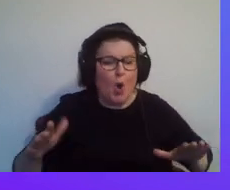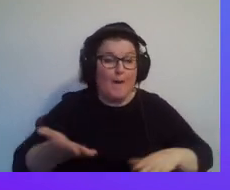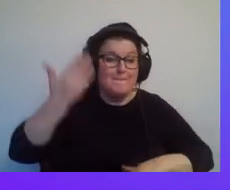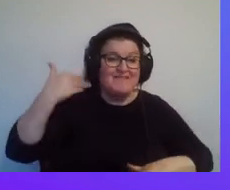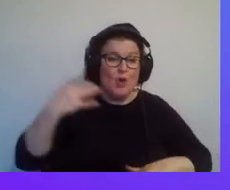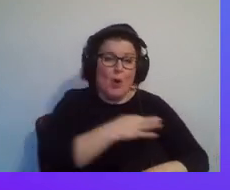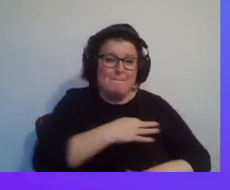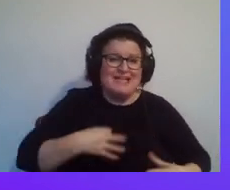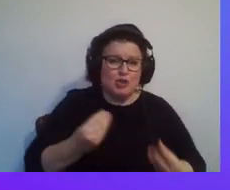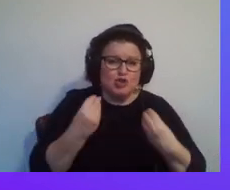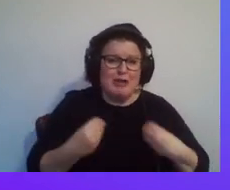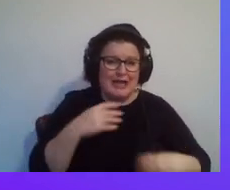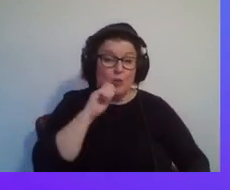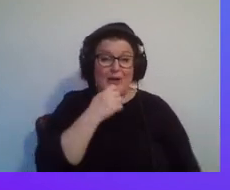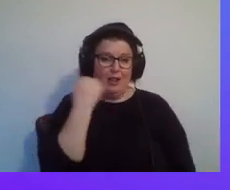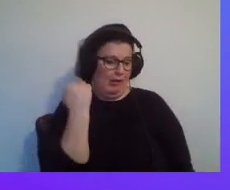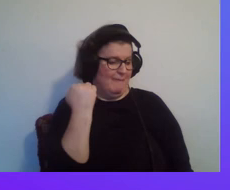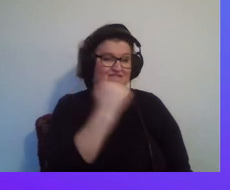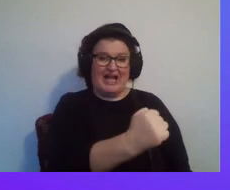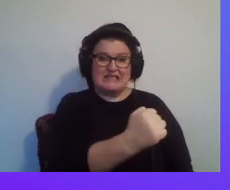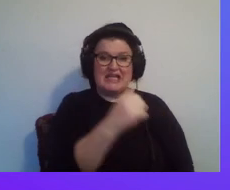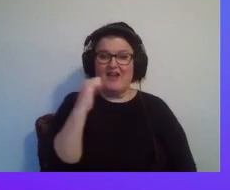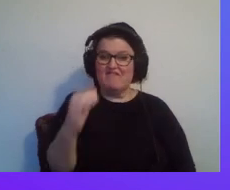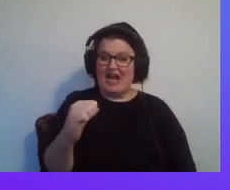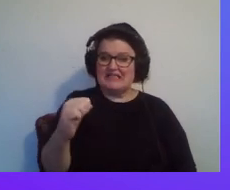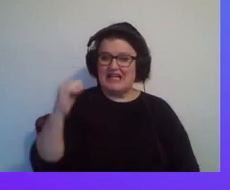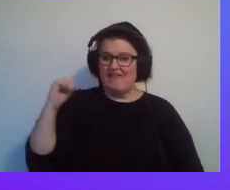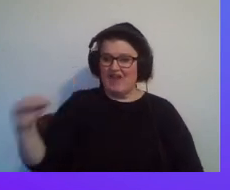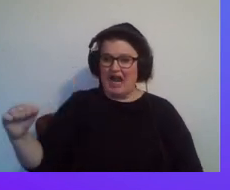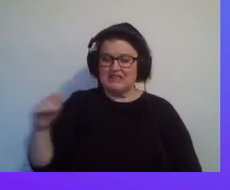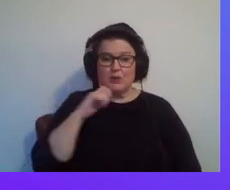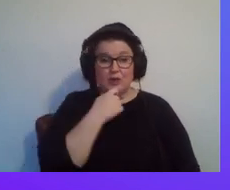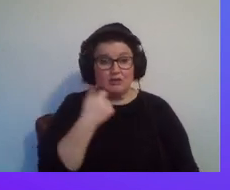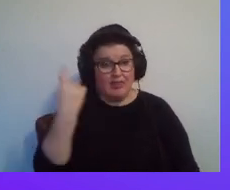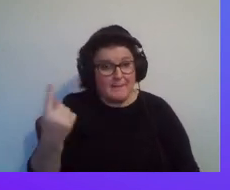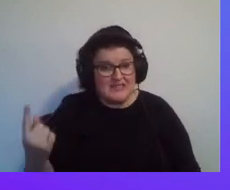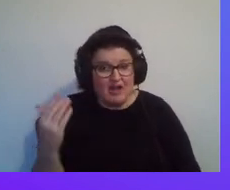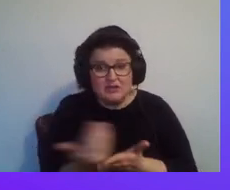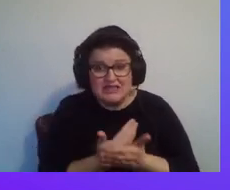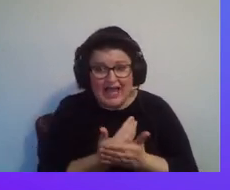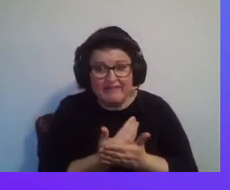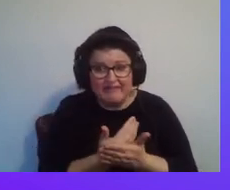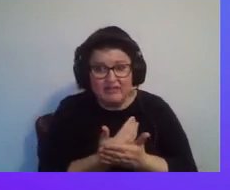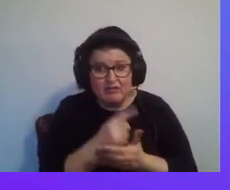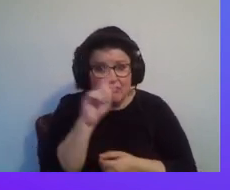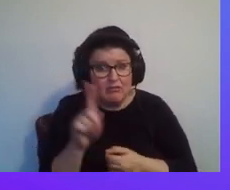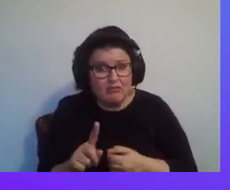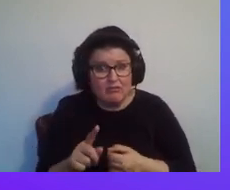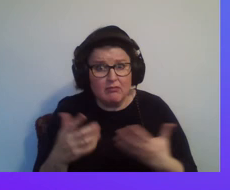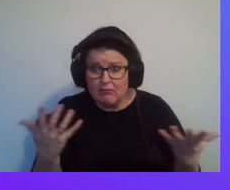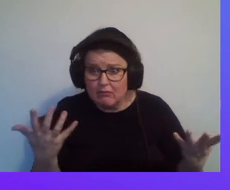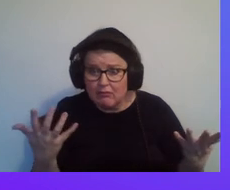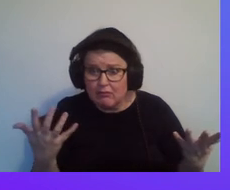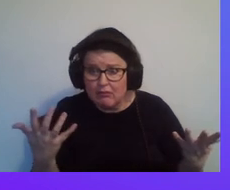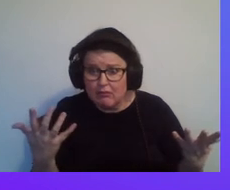will be administering some of these vaccines. How can they do it safely? Three questions, if you may.